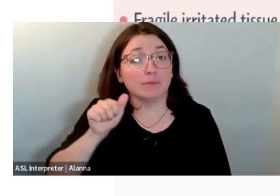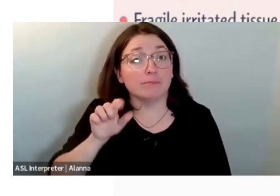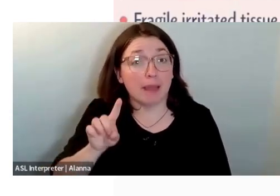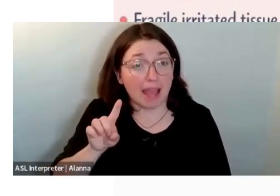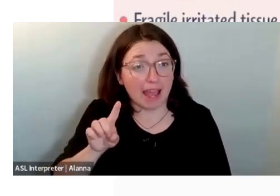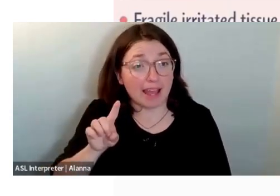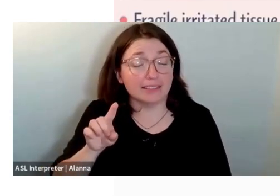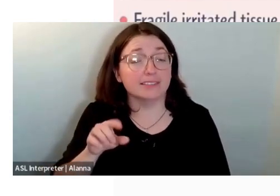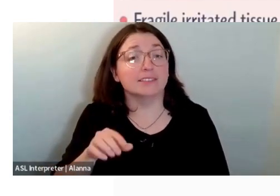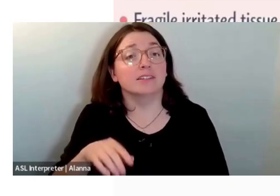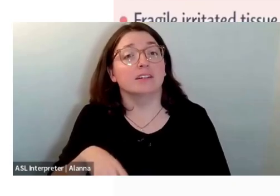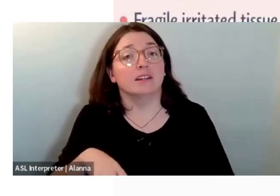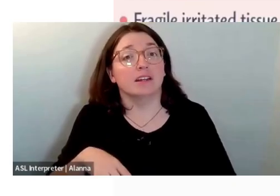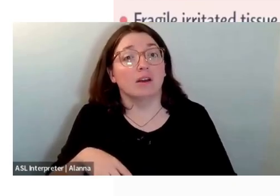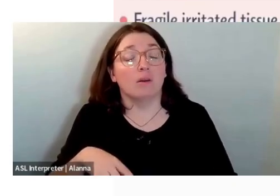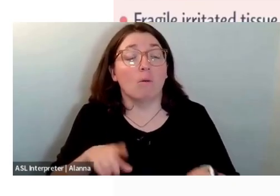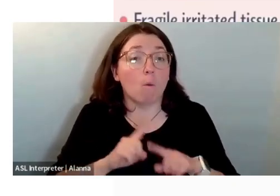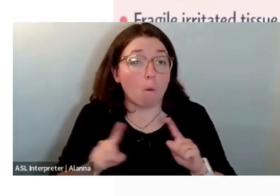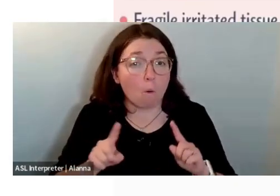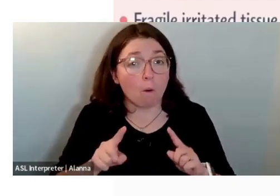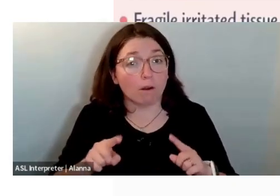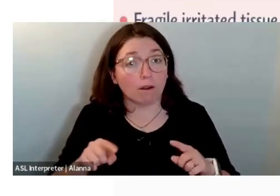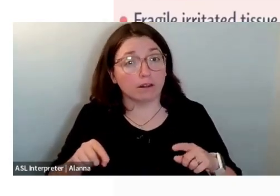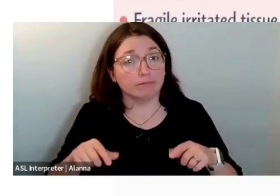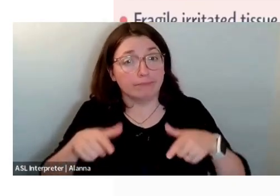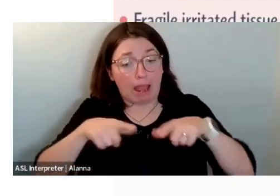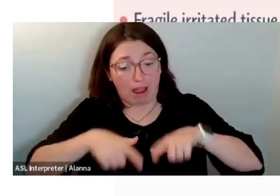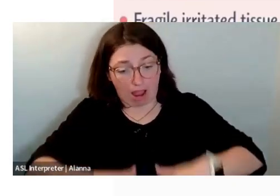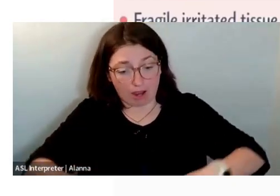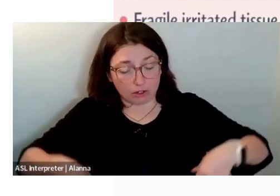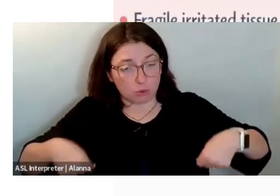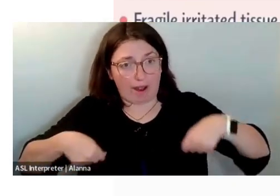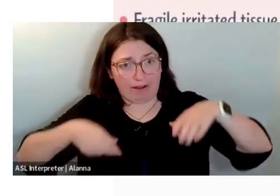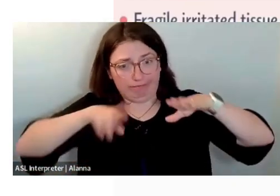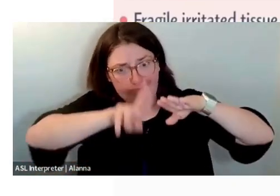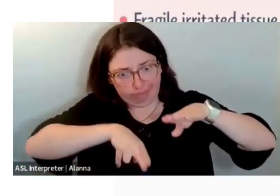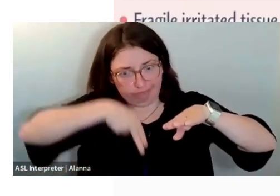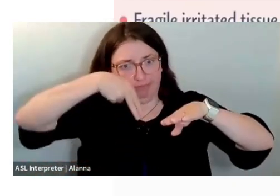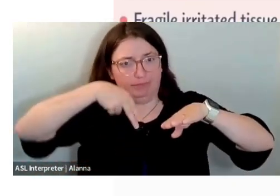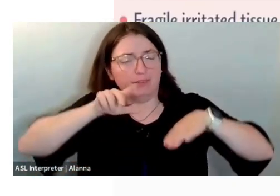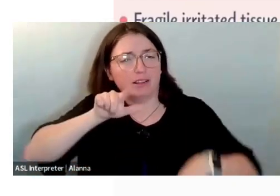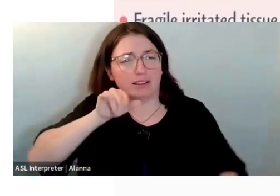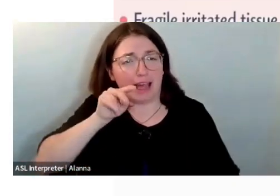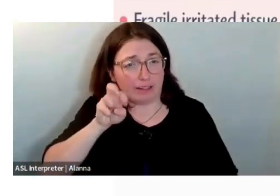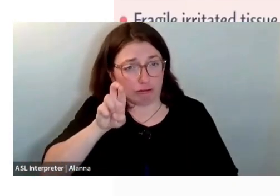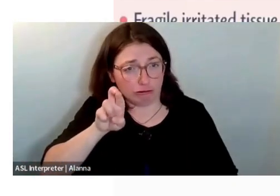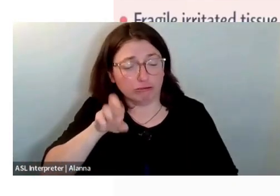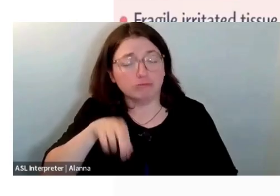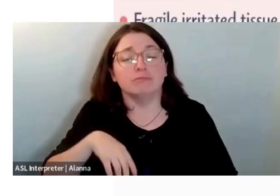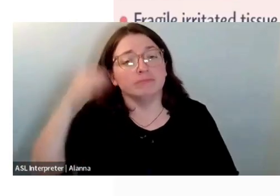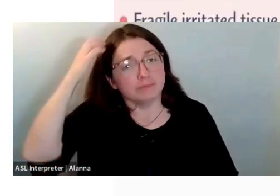are designed to wick away moisture from the skin, and that's just what they do.